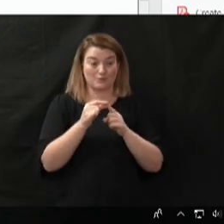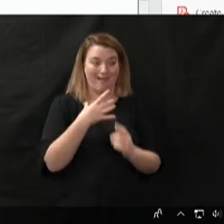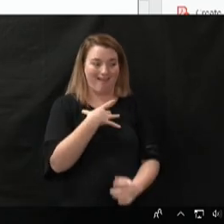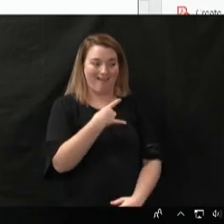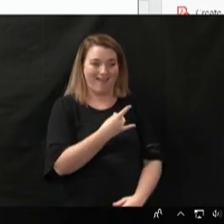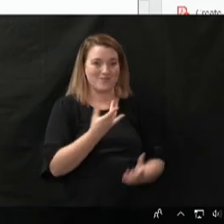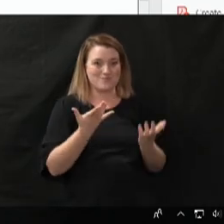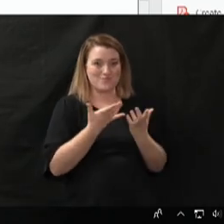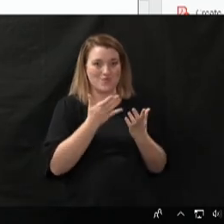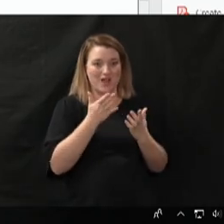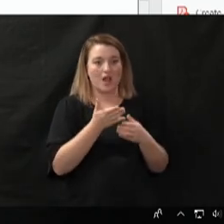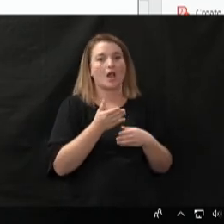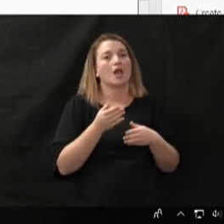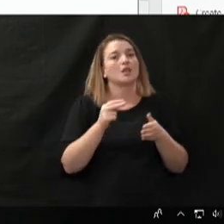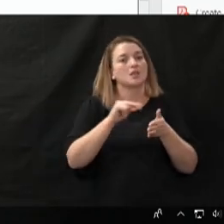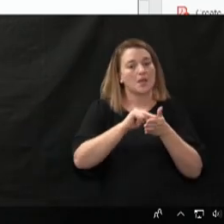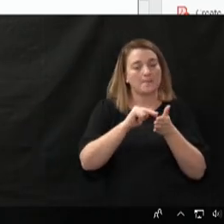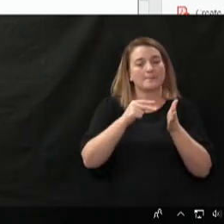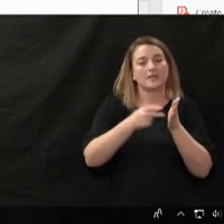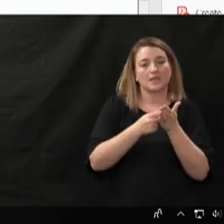is pretty pure.